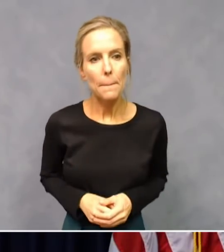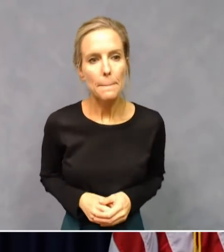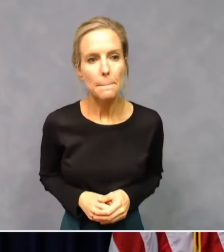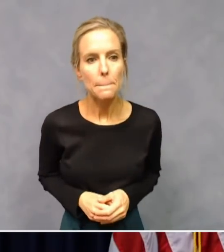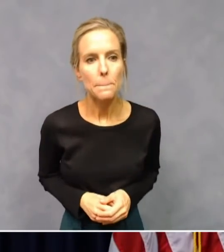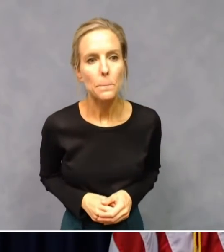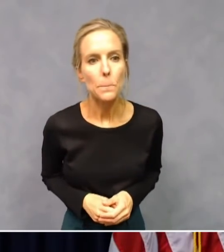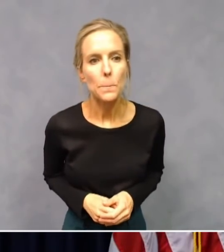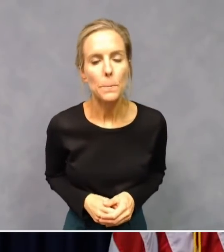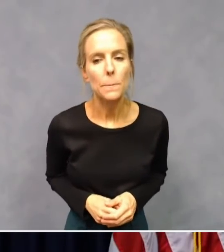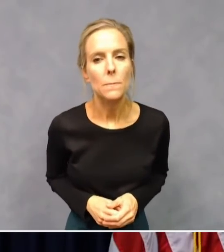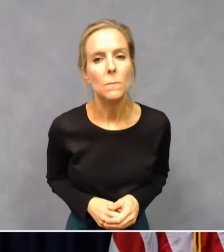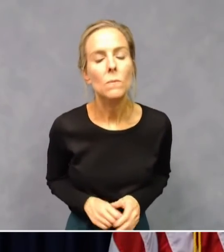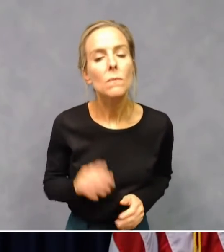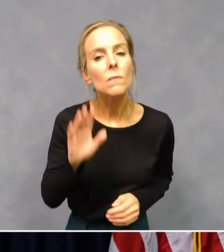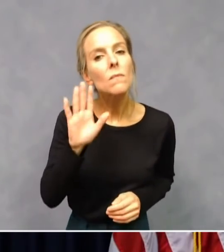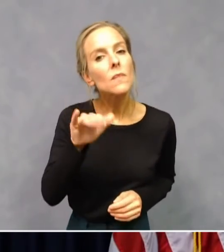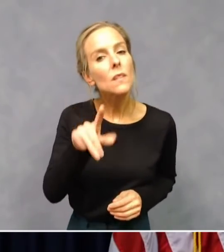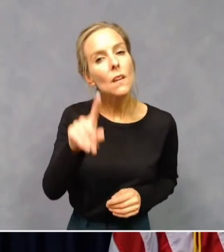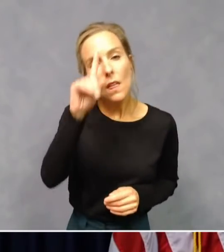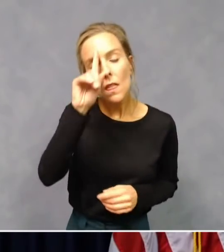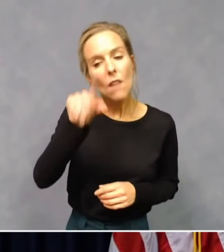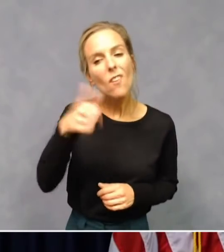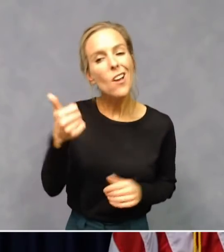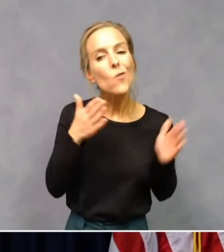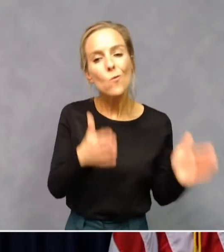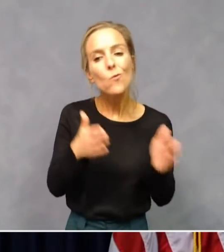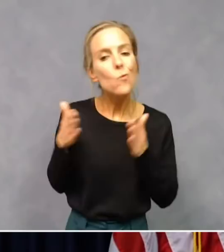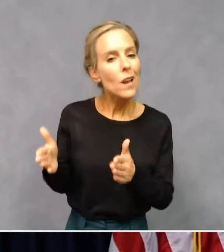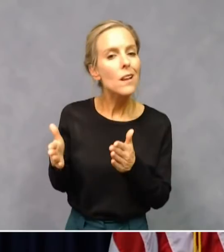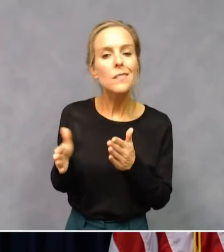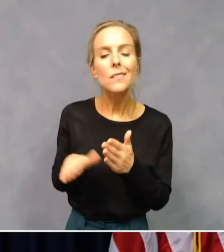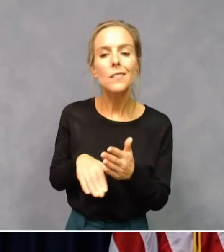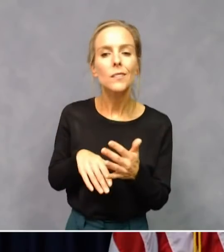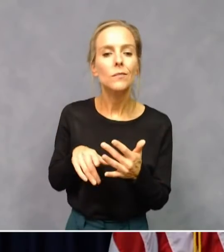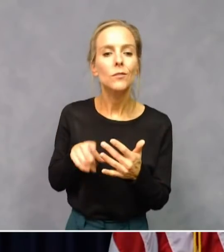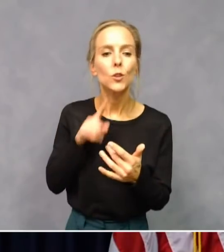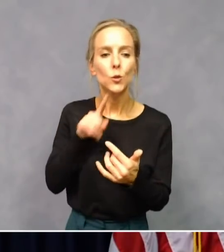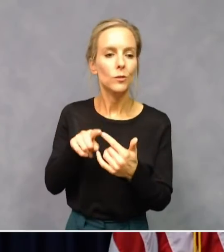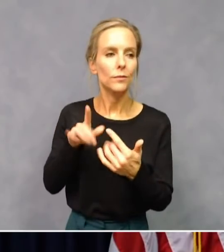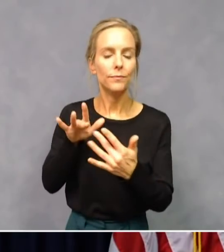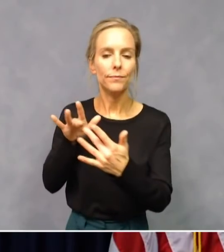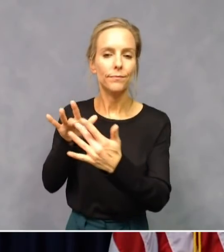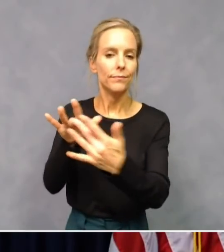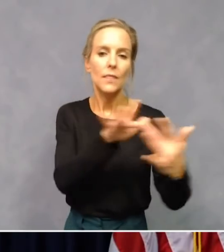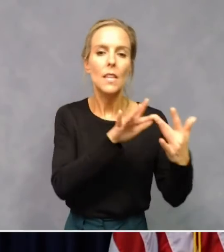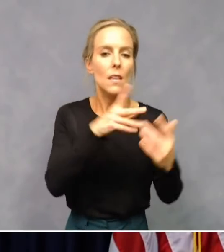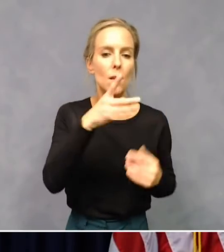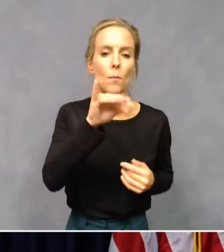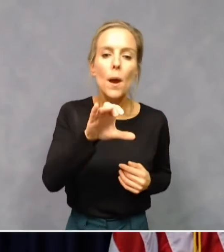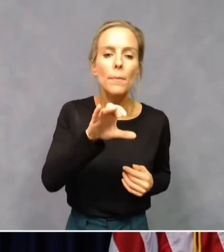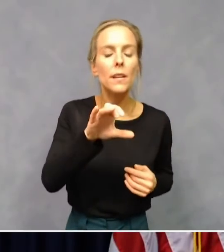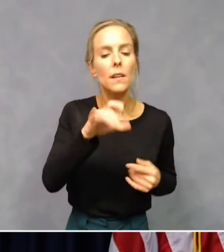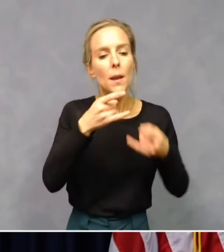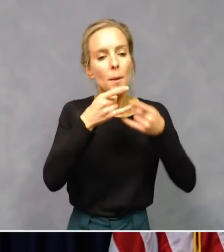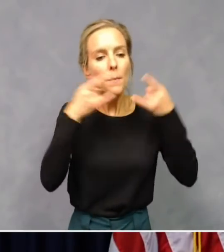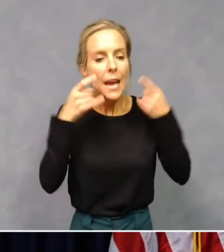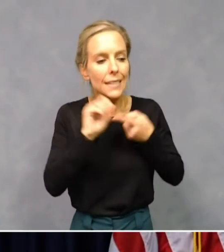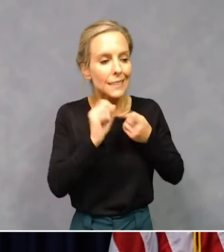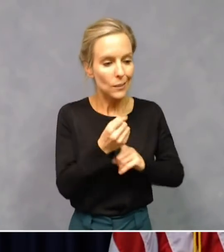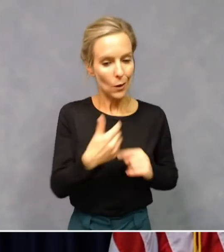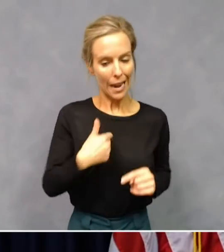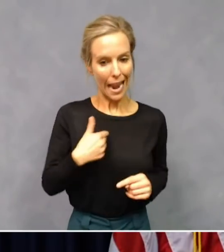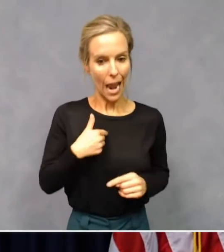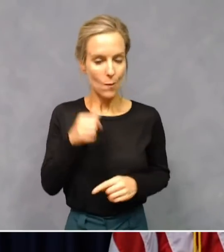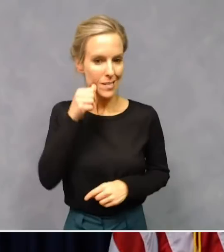Have you all thought of any other way to reach the public about the mask situation and other precautions? I was at an interstate rest stop yesterday